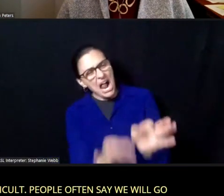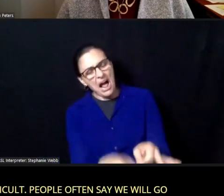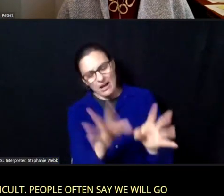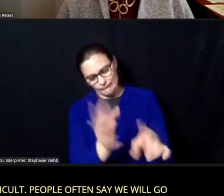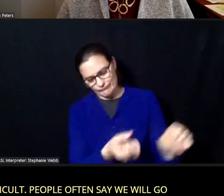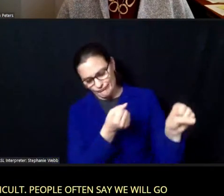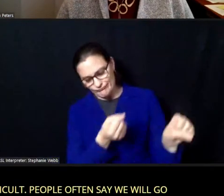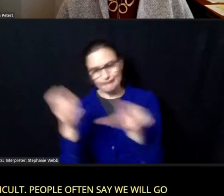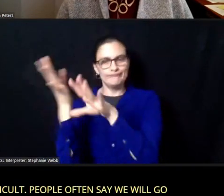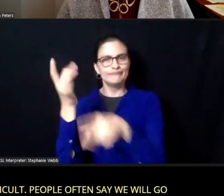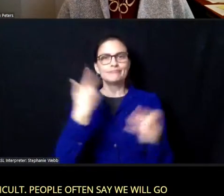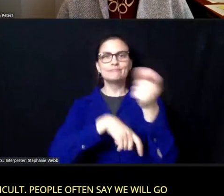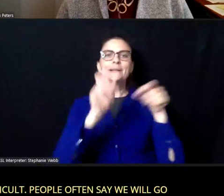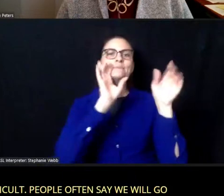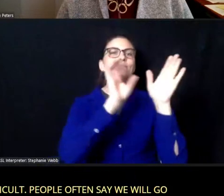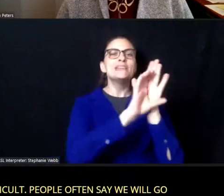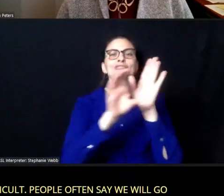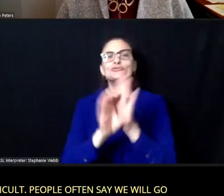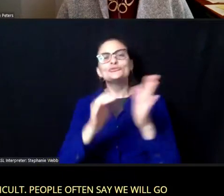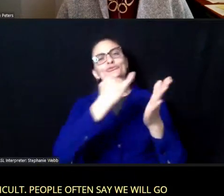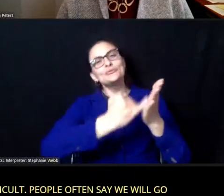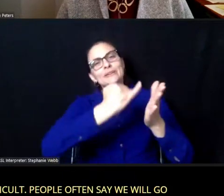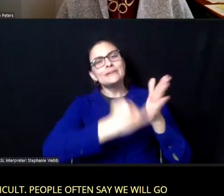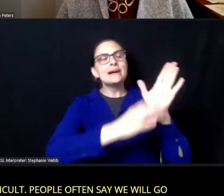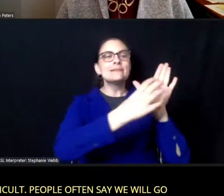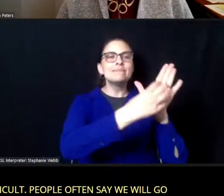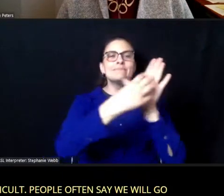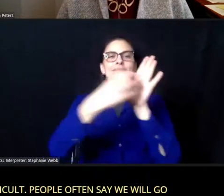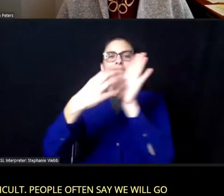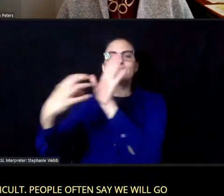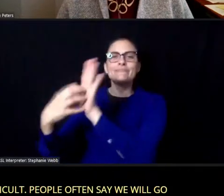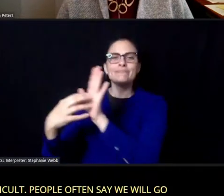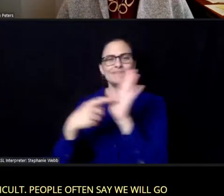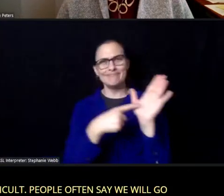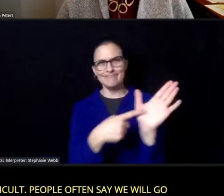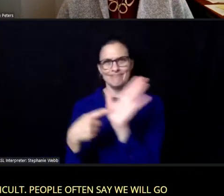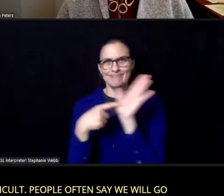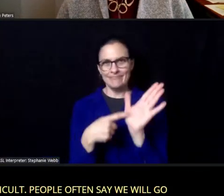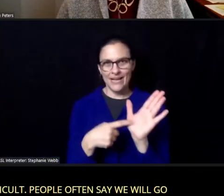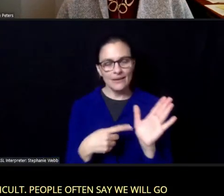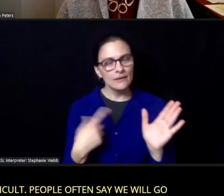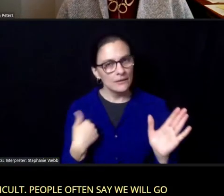really work very well mm-hmm. when we're talking about kind of amorphous concepts.